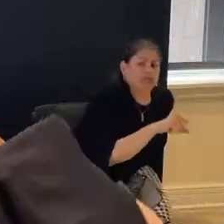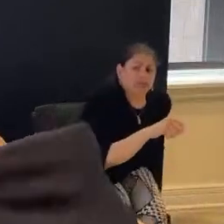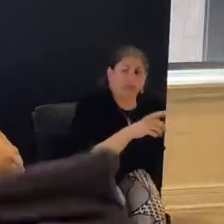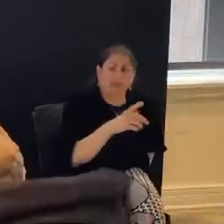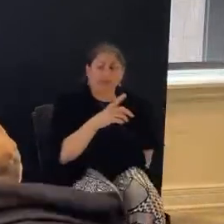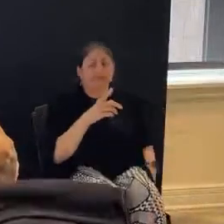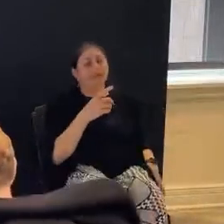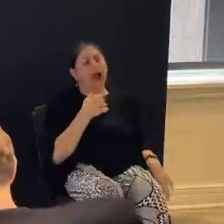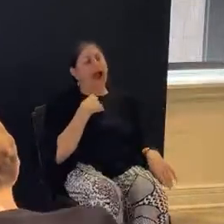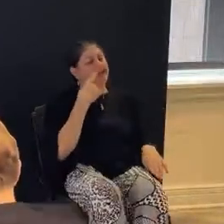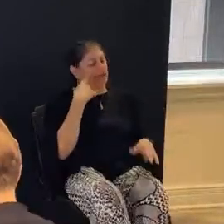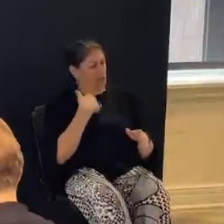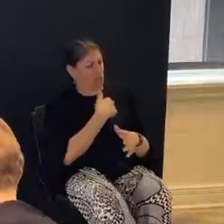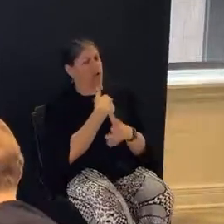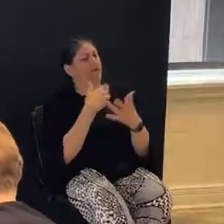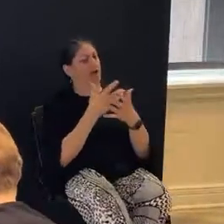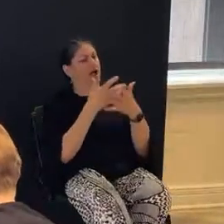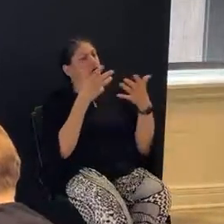I think